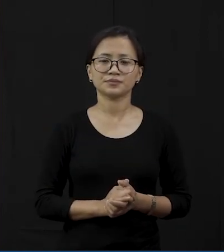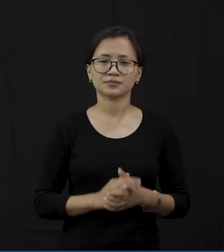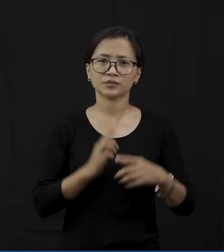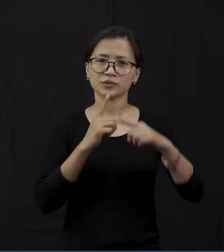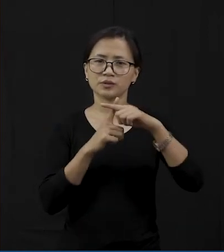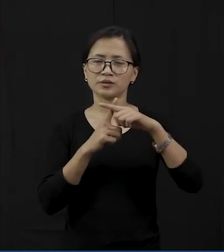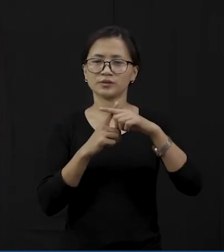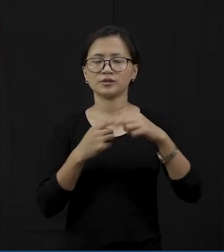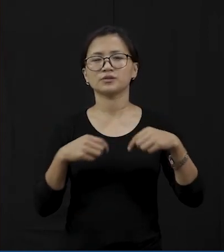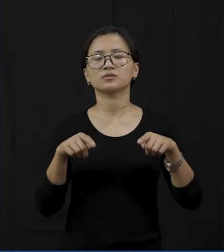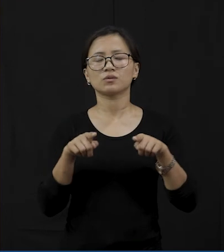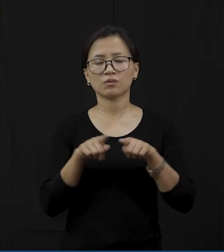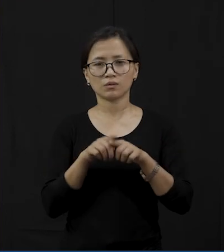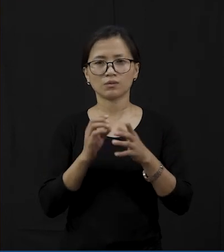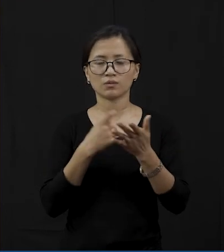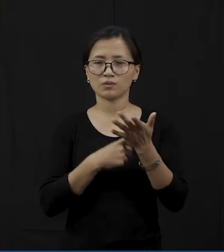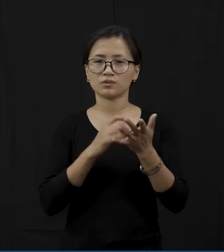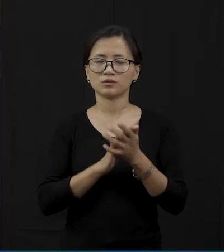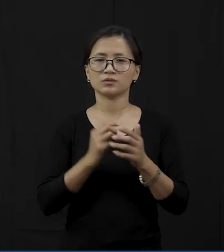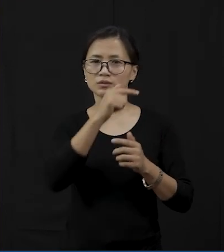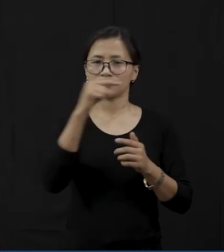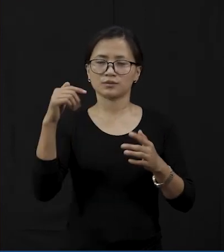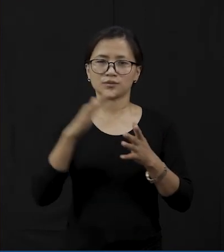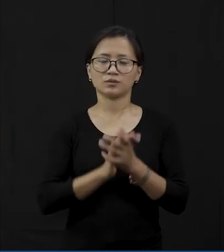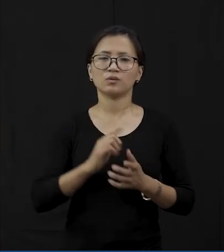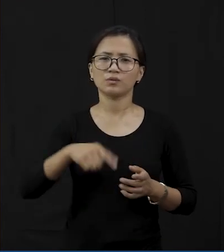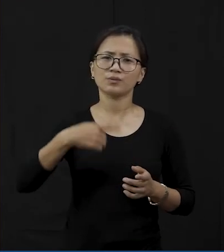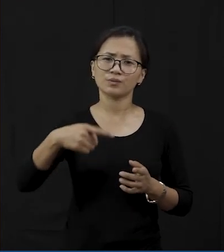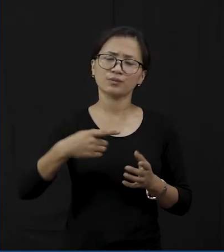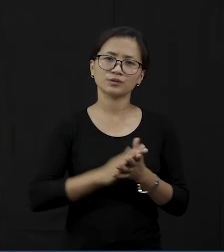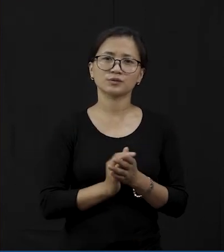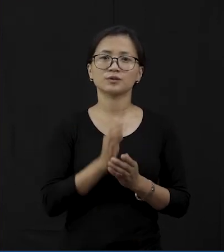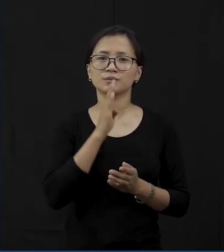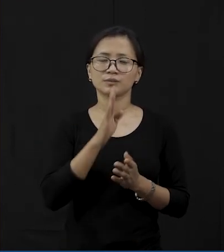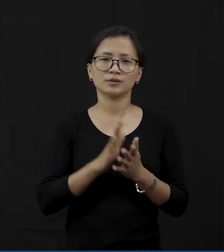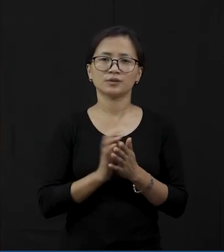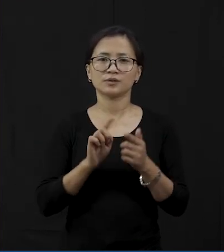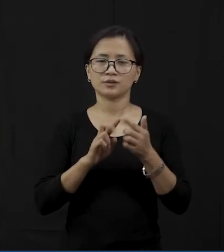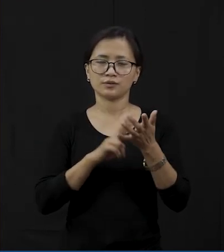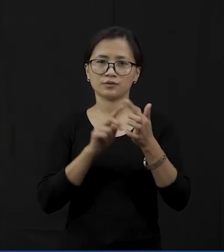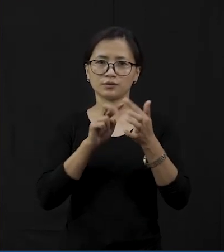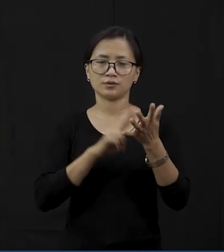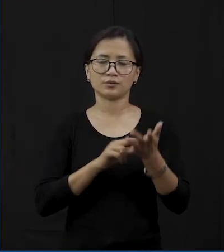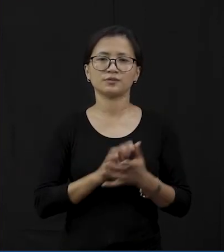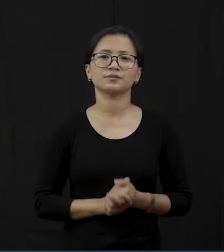Addition or subtractions of two even number will always be even.